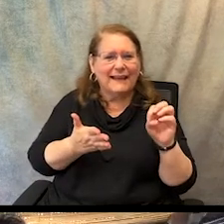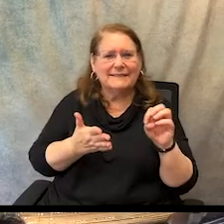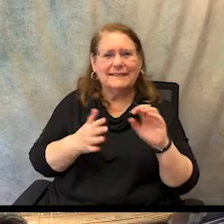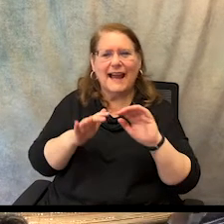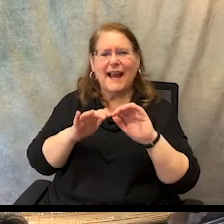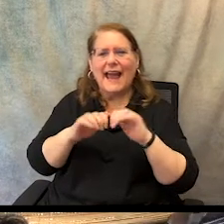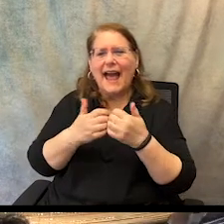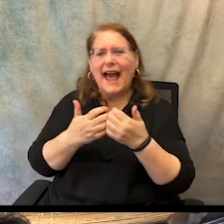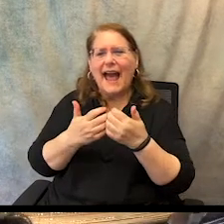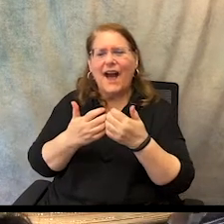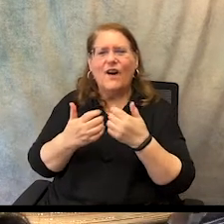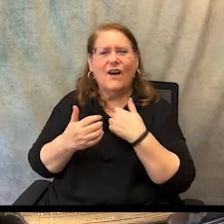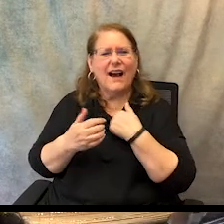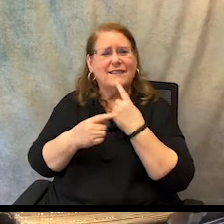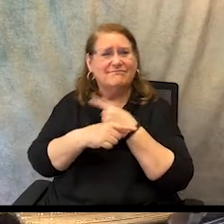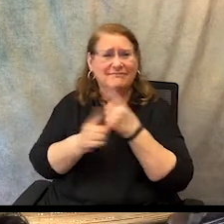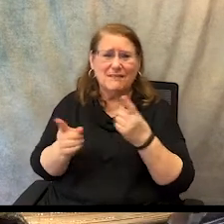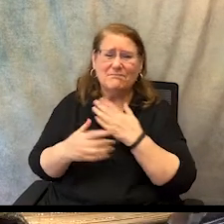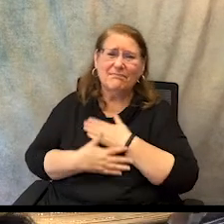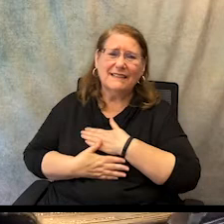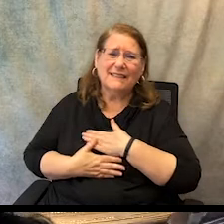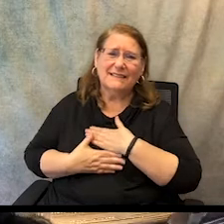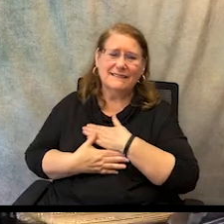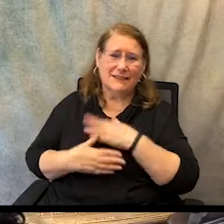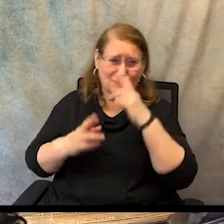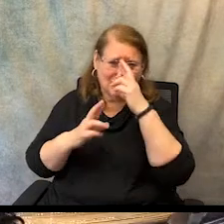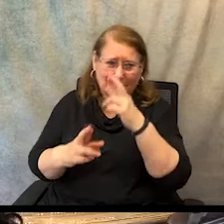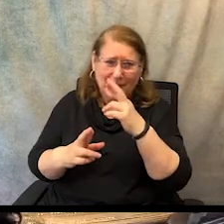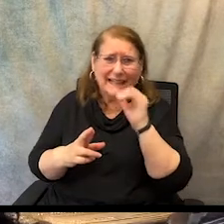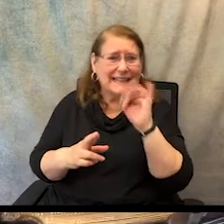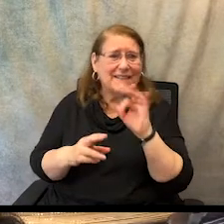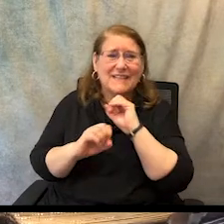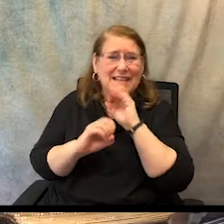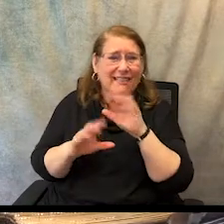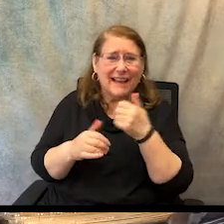in the way that we say, just please respect nothing else, you know?